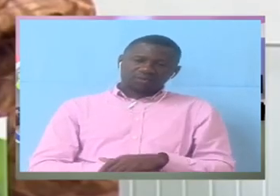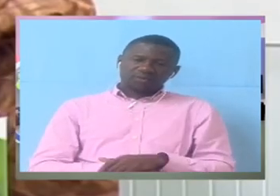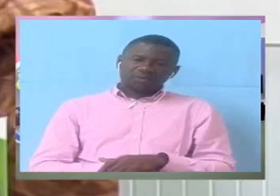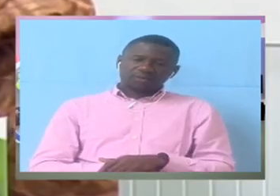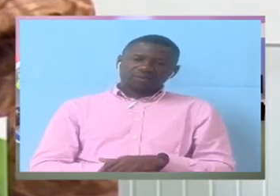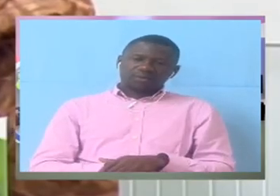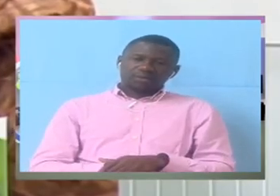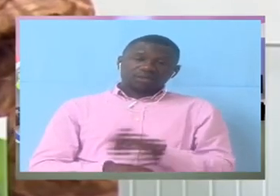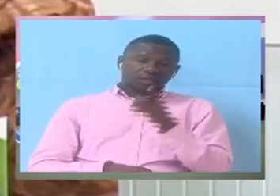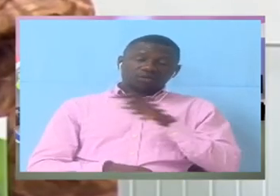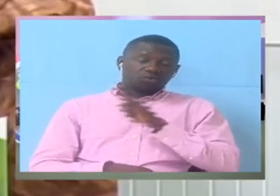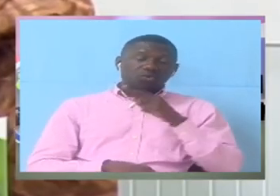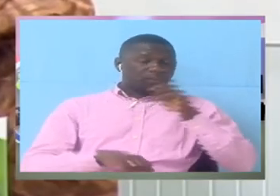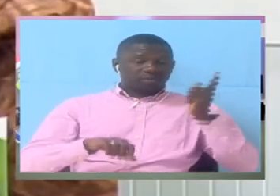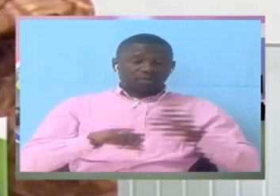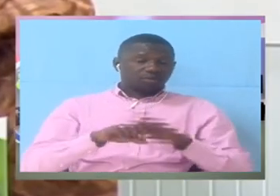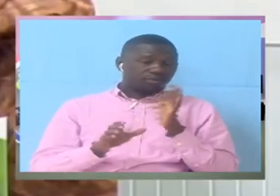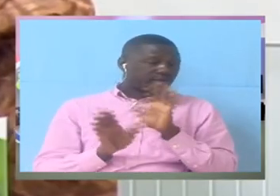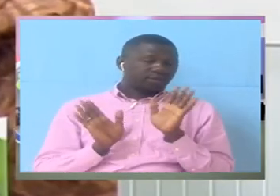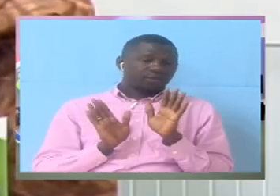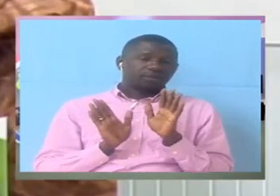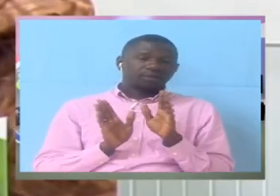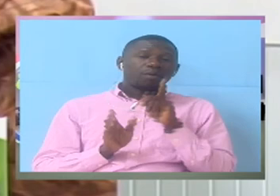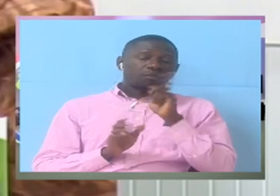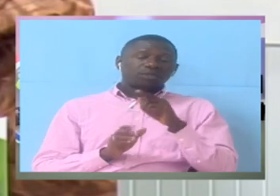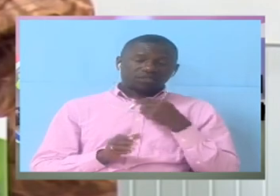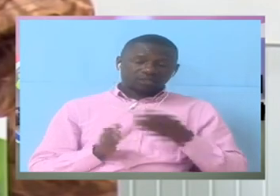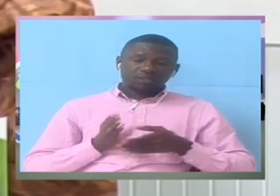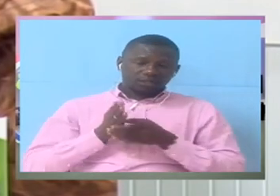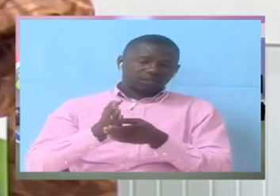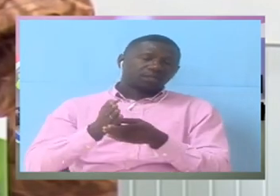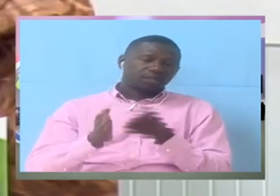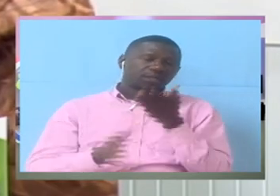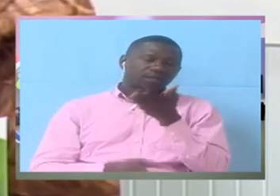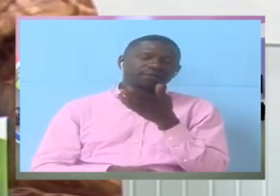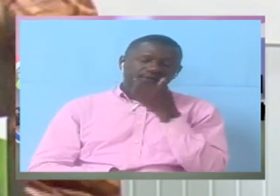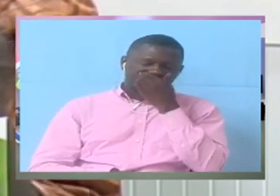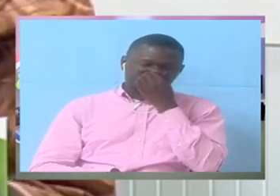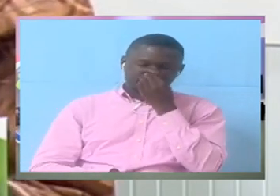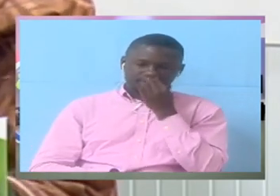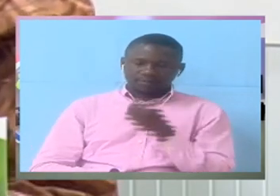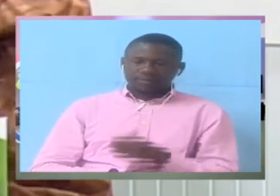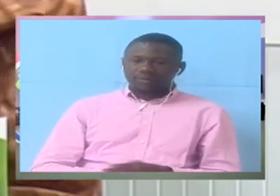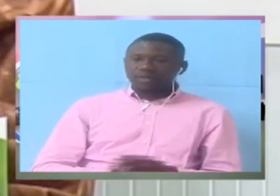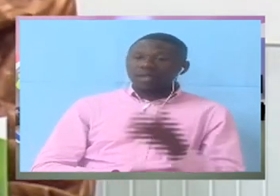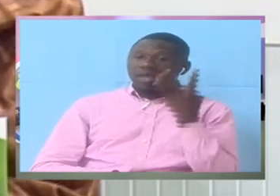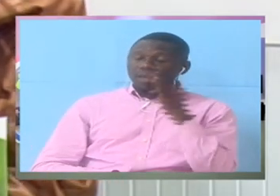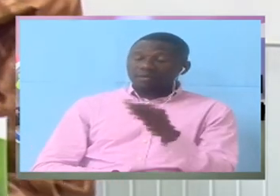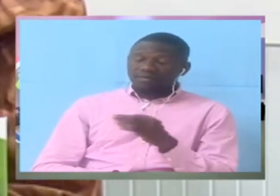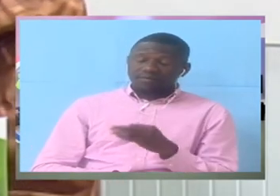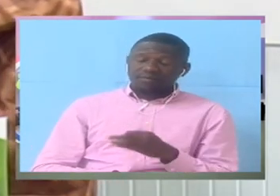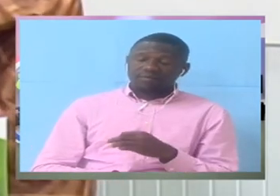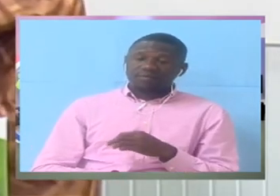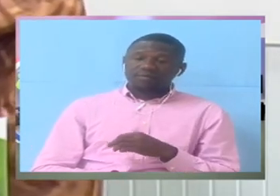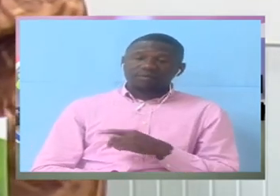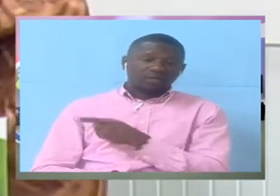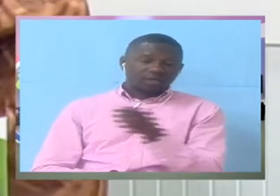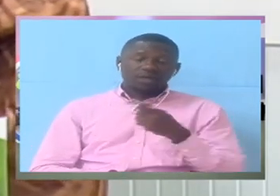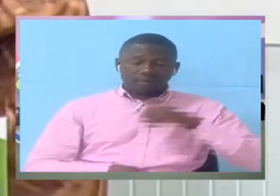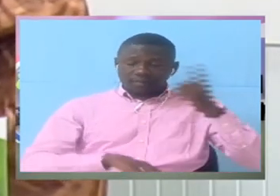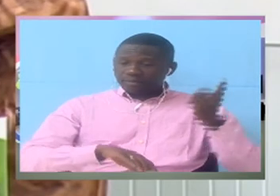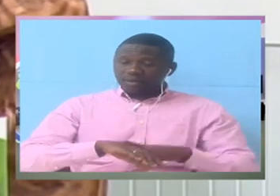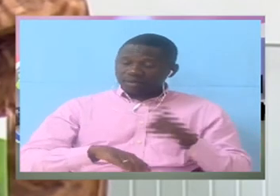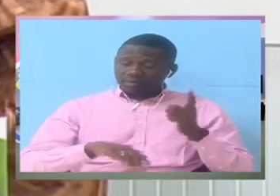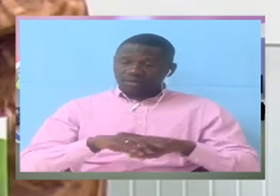Jagai, huh? He does not beat anyone. But he was a commander. There. And when